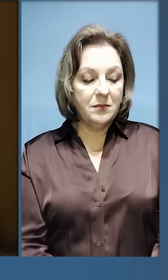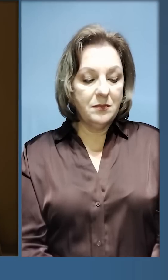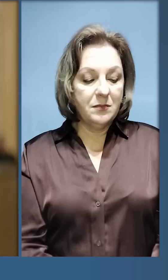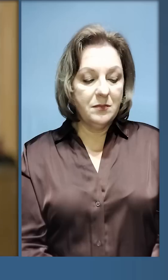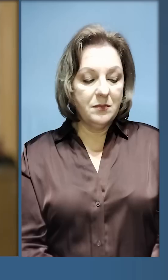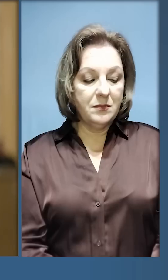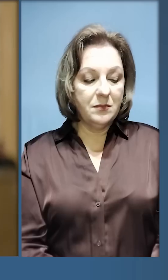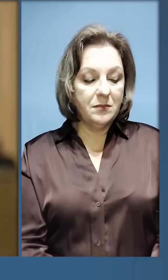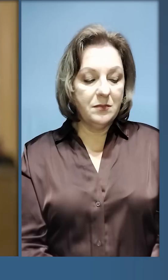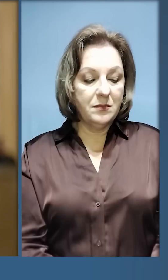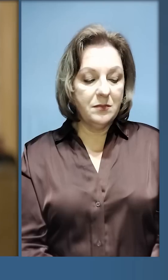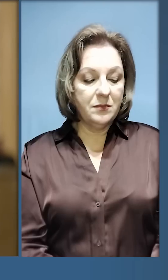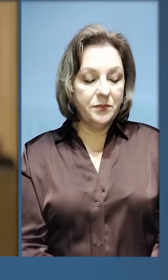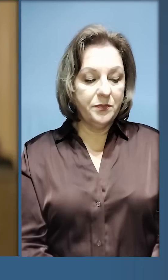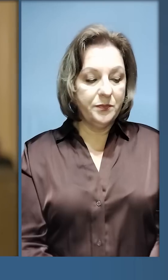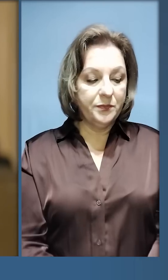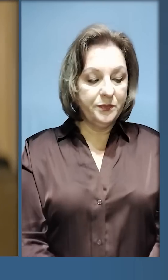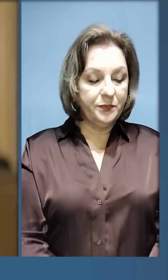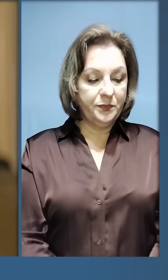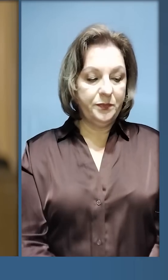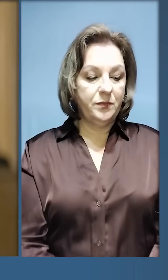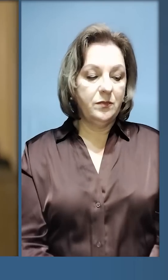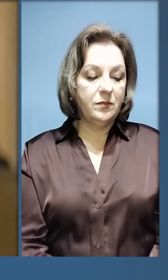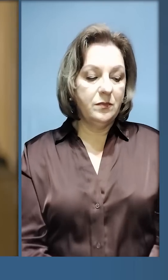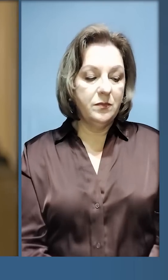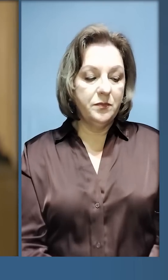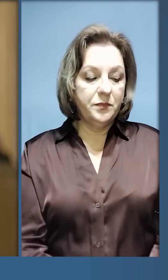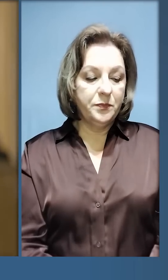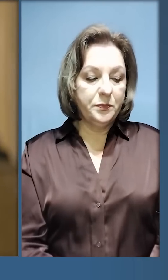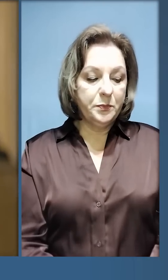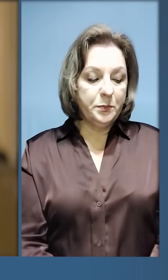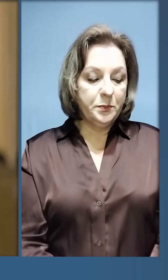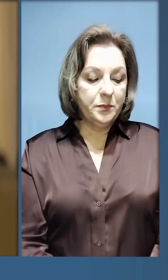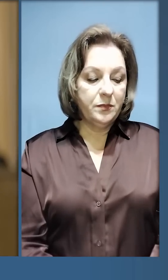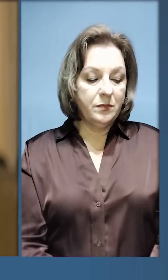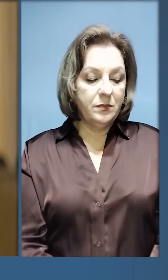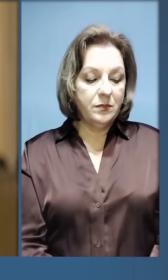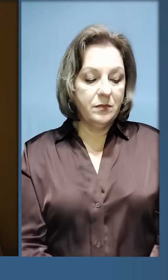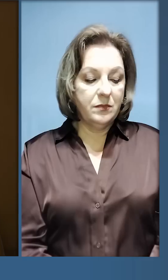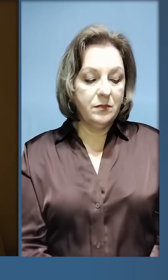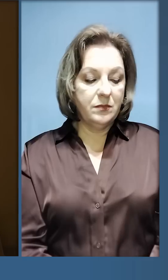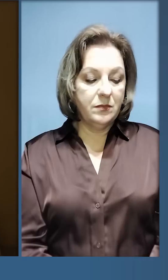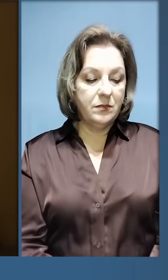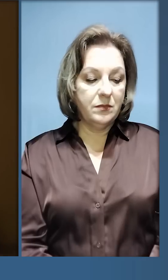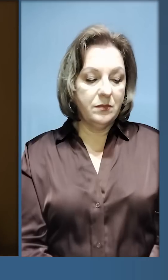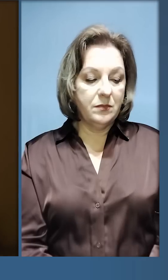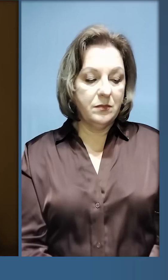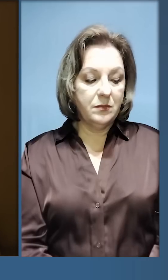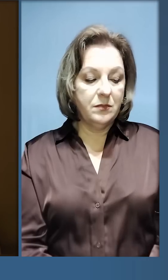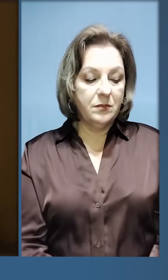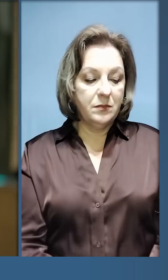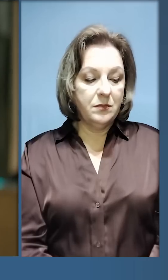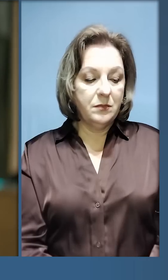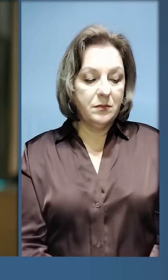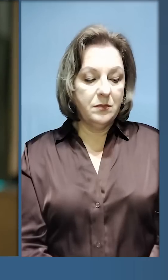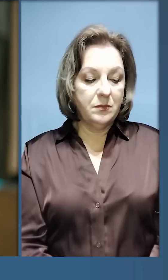say? Go and do what you have to do to make railways much better. Congratulations on a